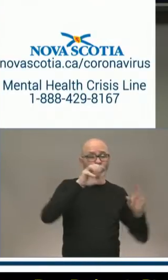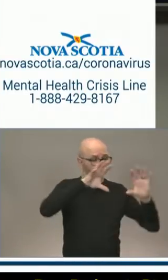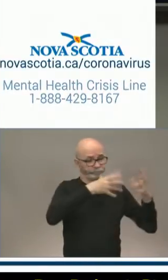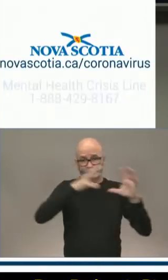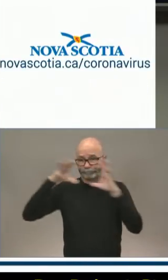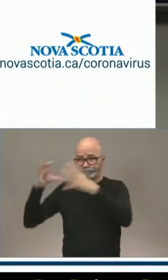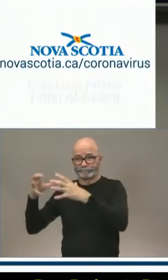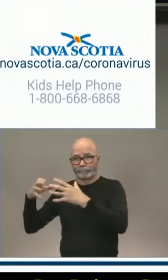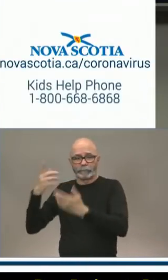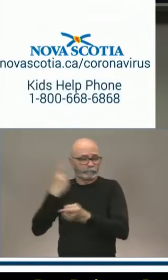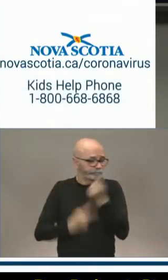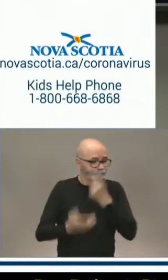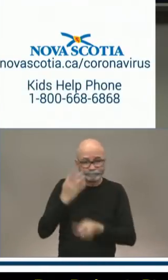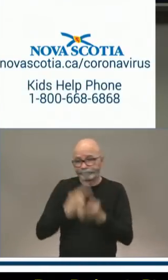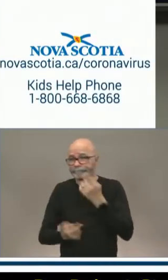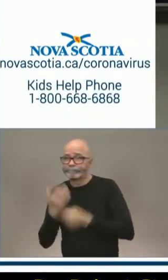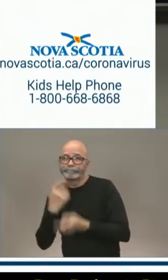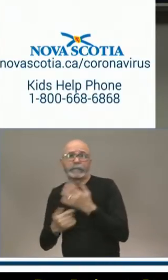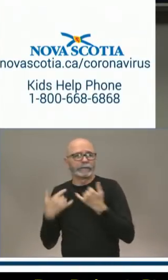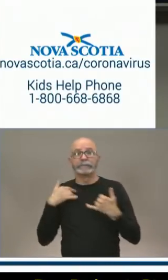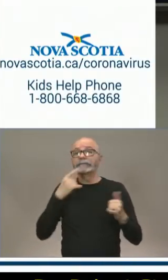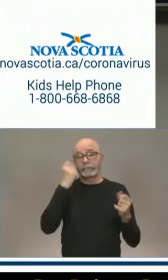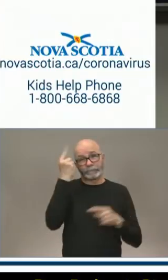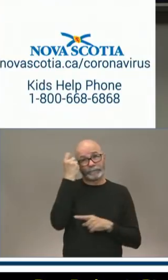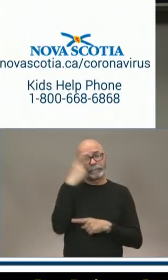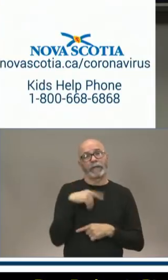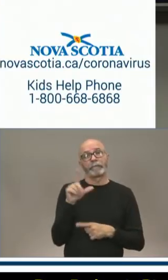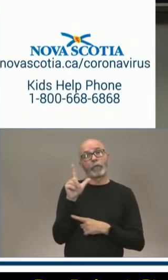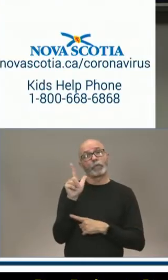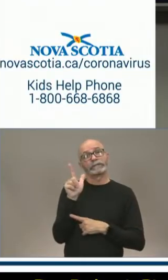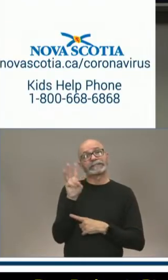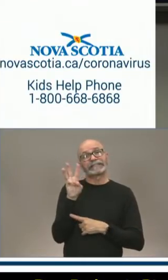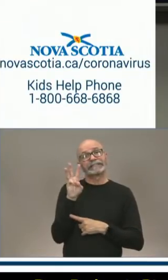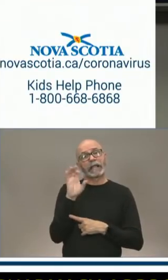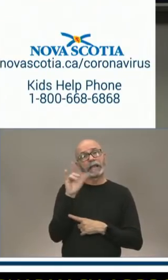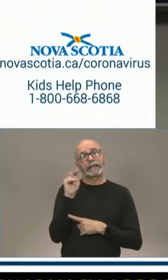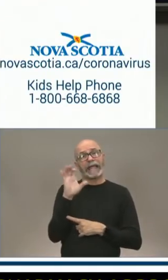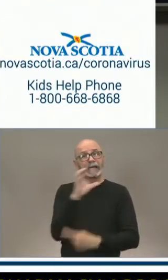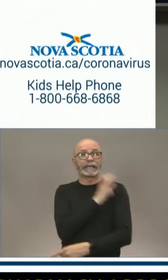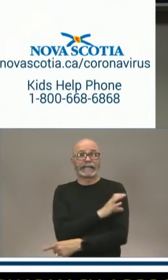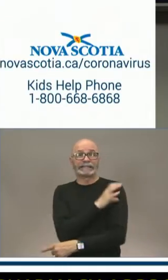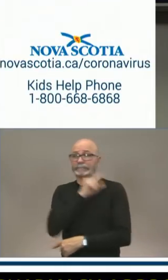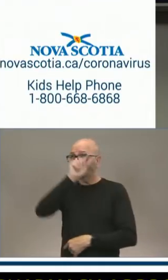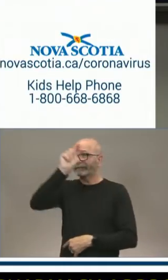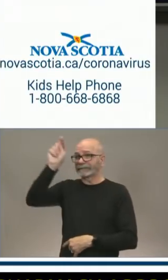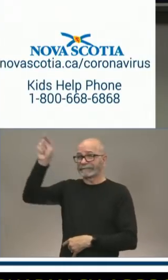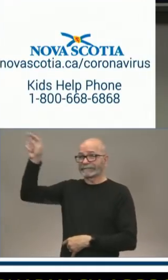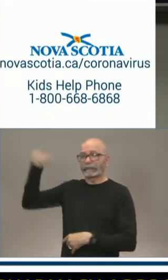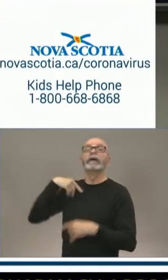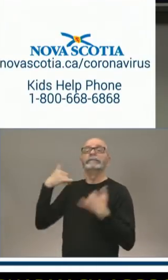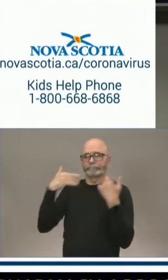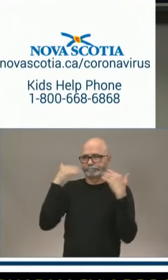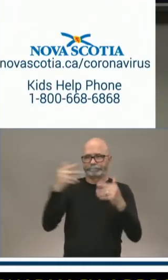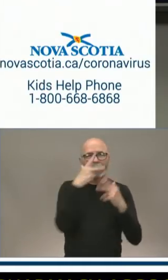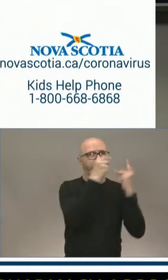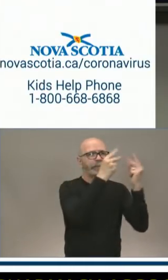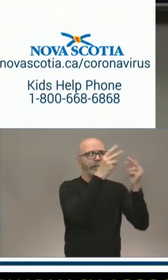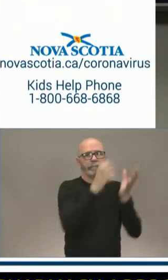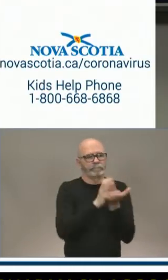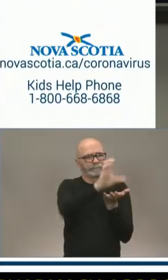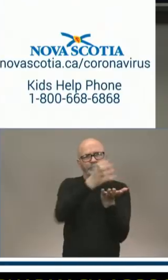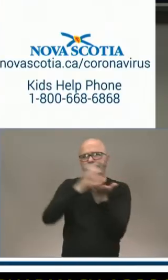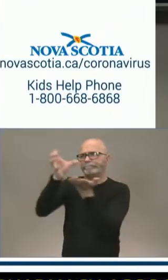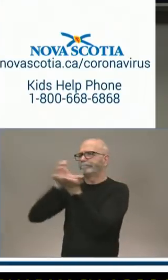know that we can, up to 26 clinics, we can get delivery of that vaccine directly to those clinics. So we're working with those